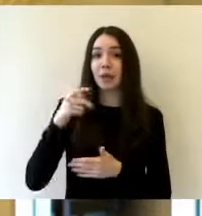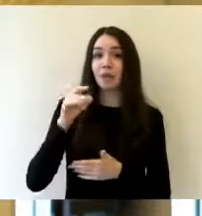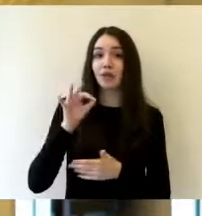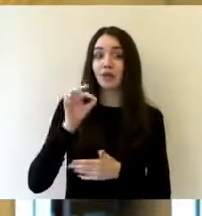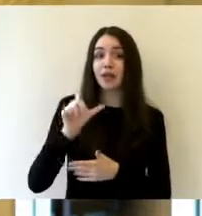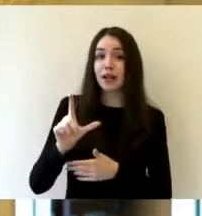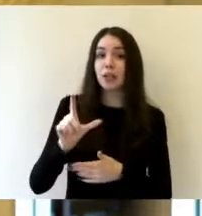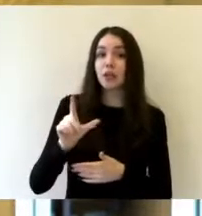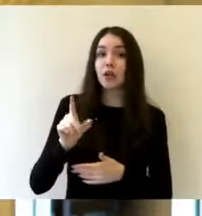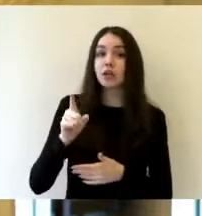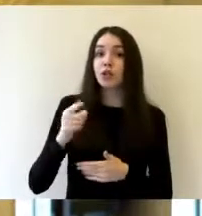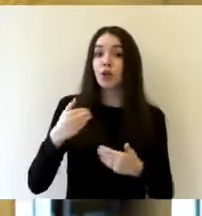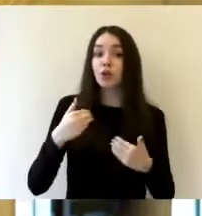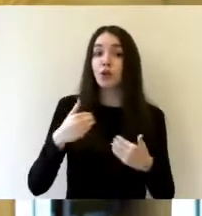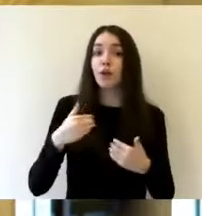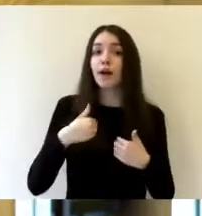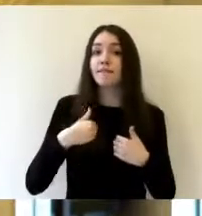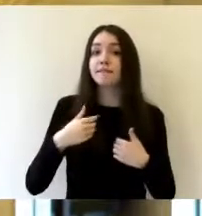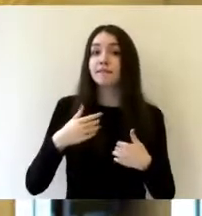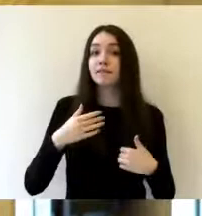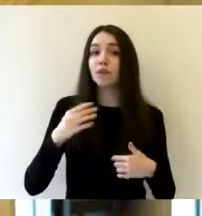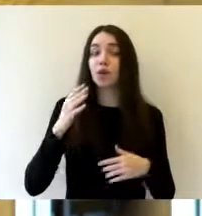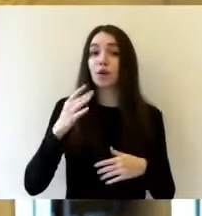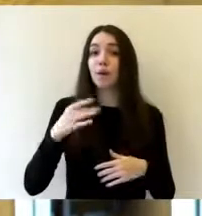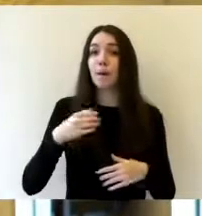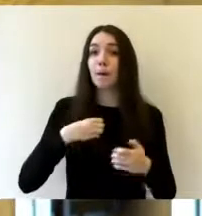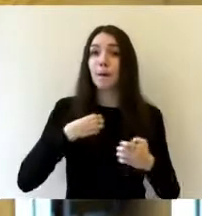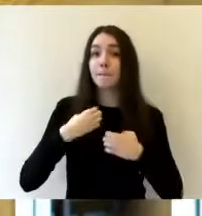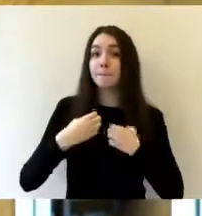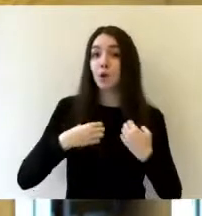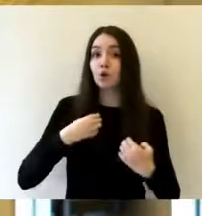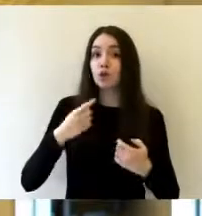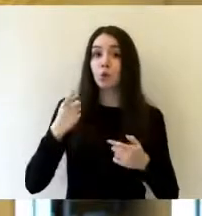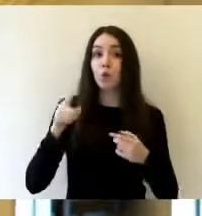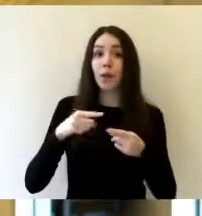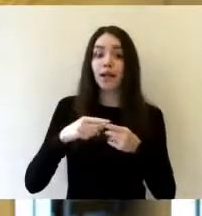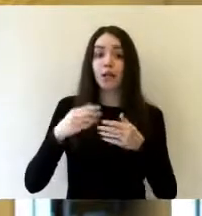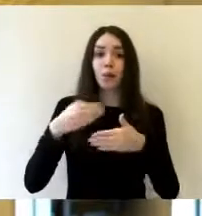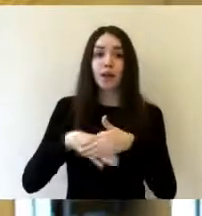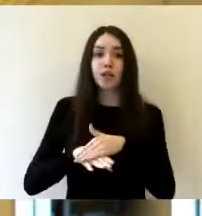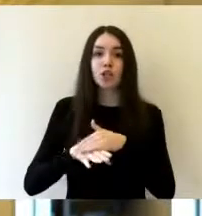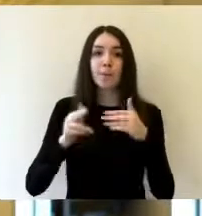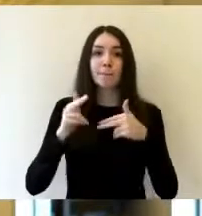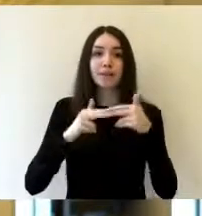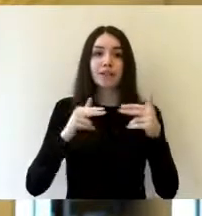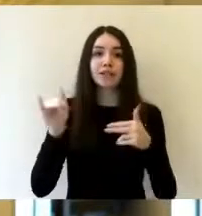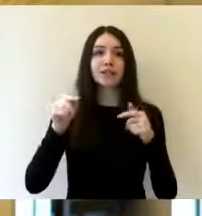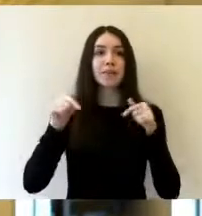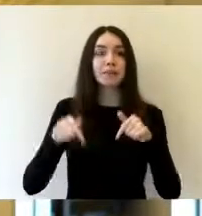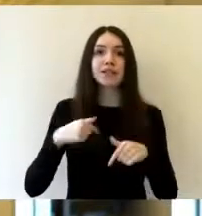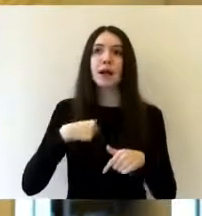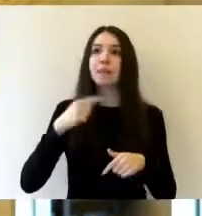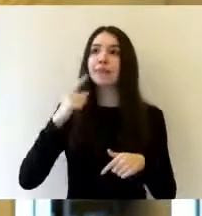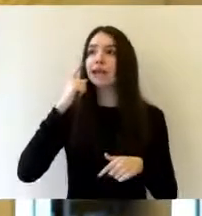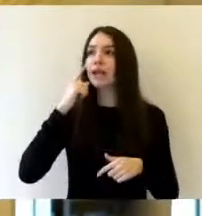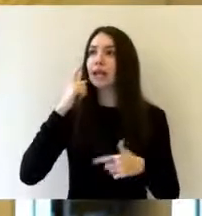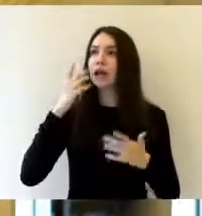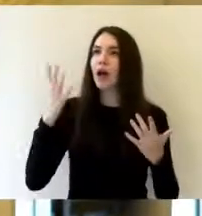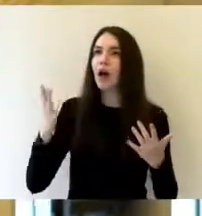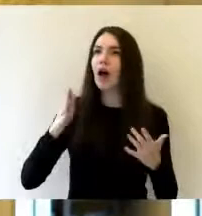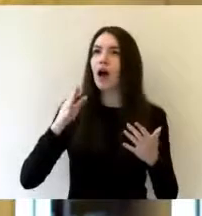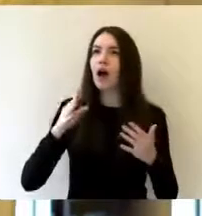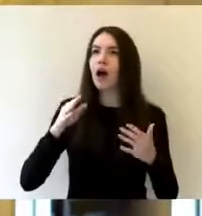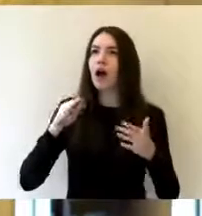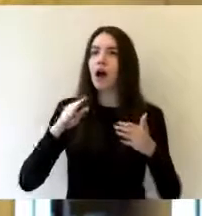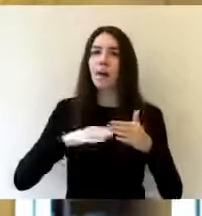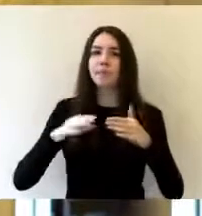and creative feelings do you feel when you enter a place like the Pratt Central Library? Well, I'm thinking this restoration is so good. You know, I haven't